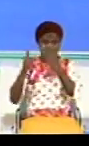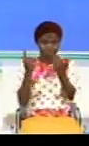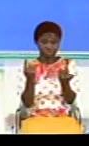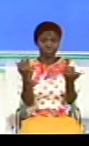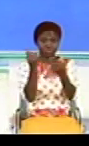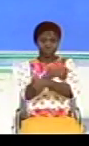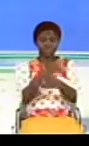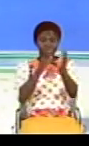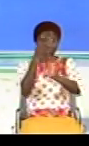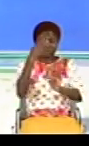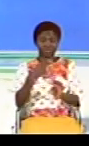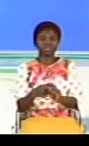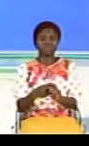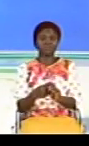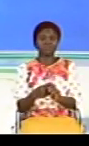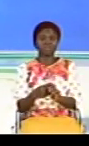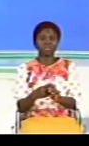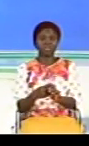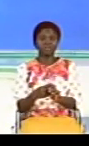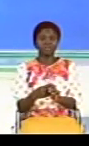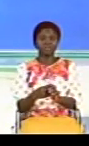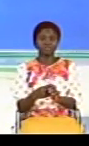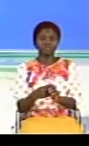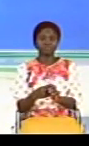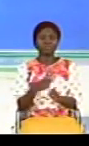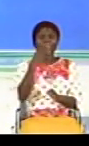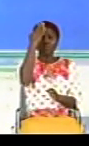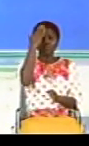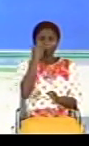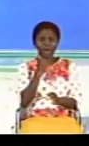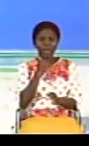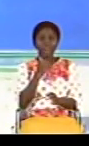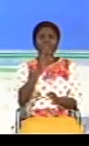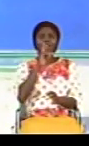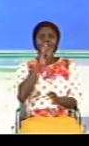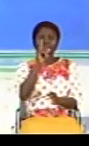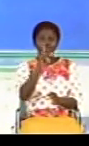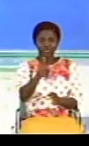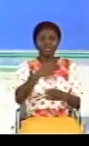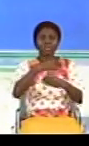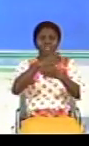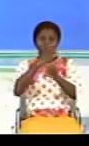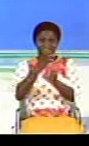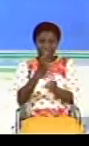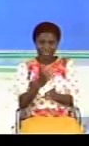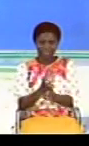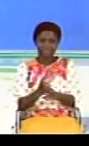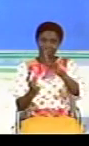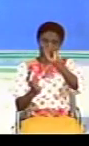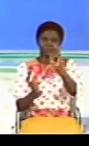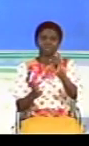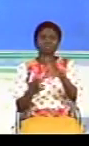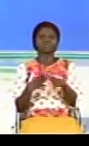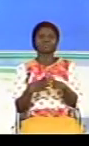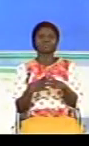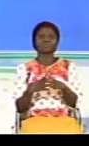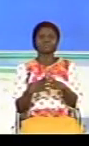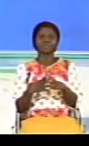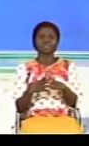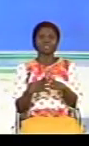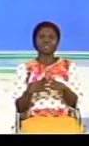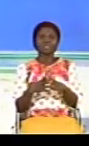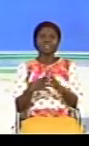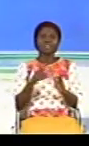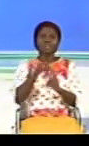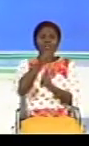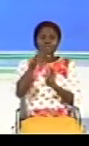Why were you created? He'll give you the vision. What are you to do in life? He'll give you the vision. When there's a